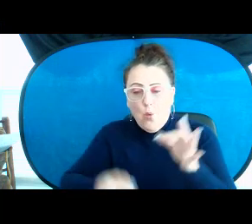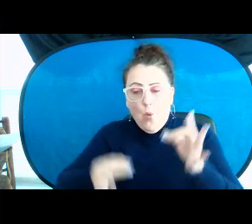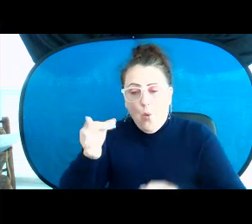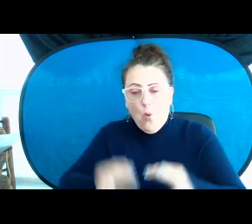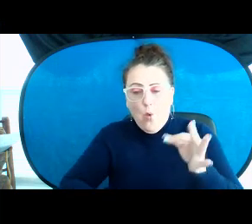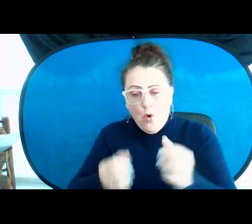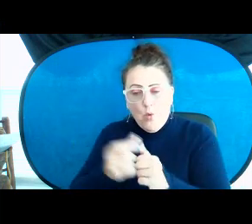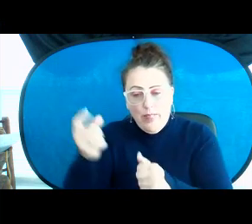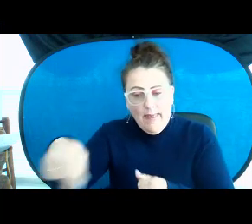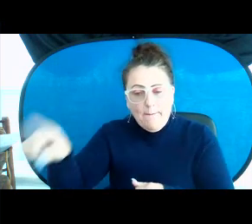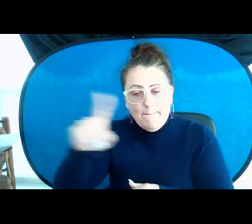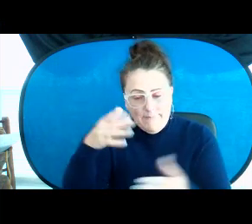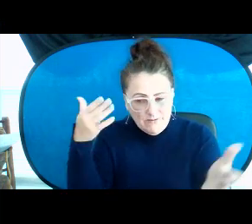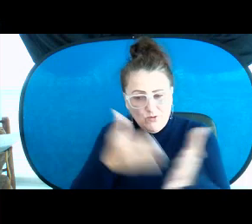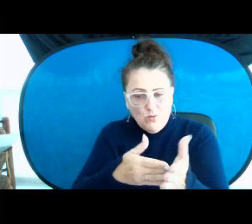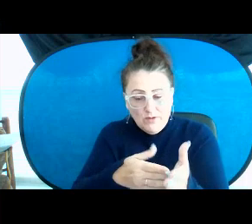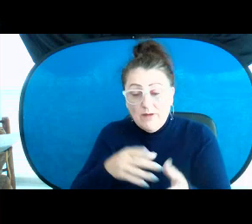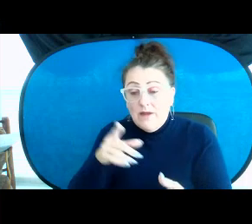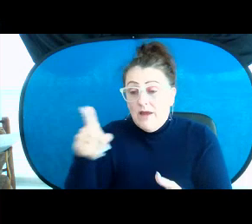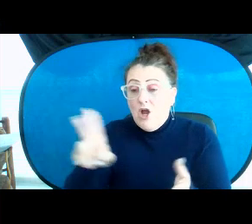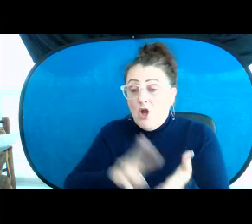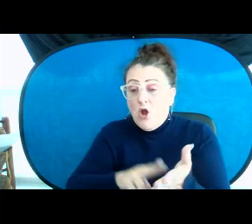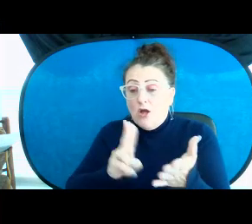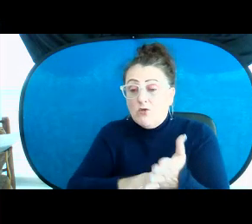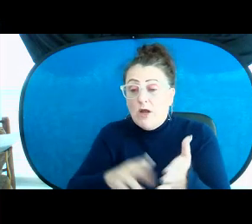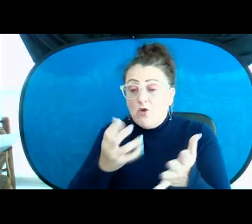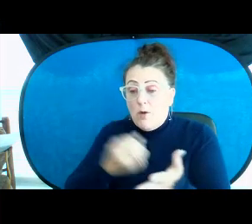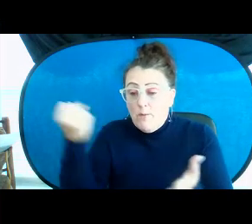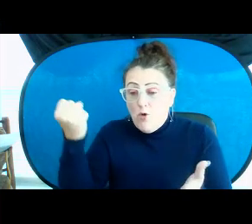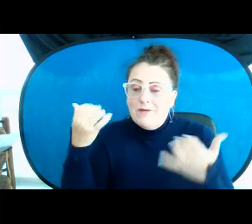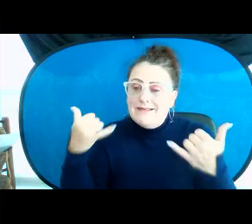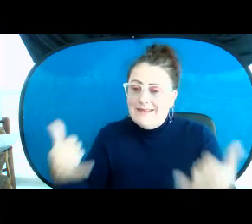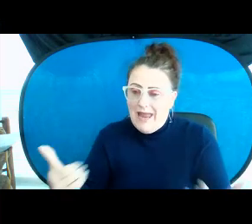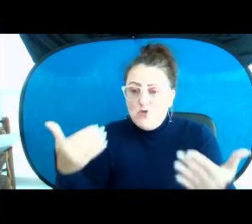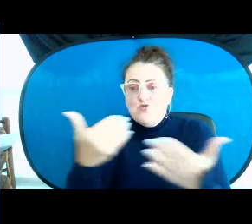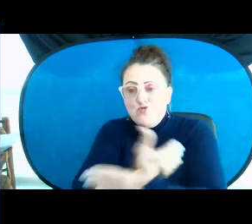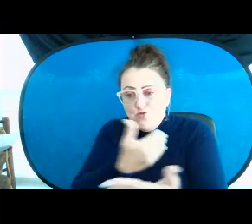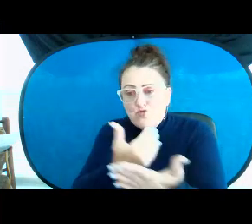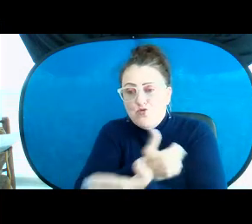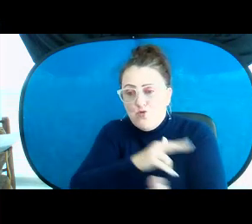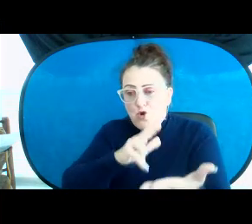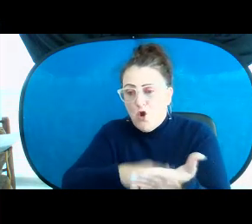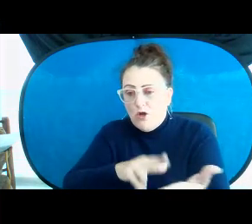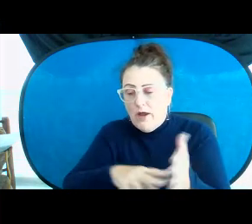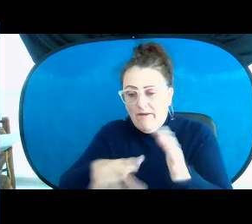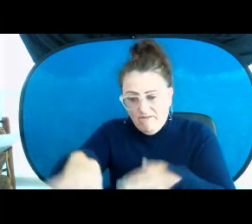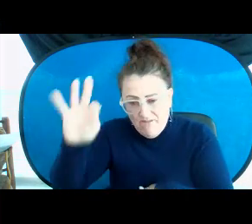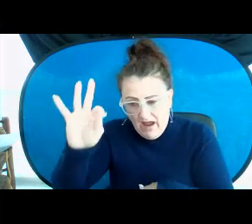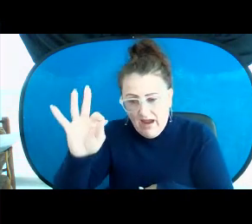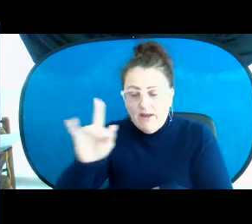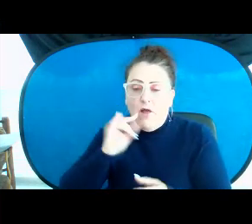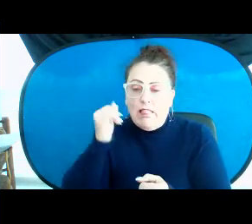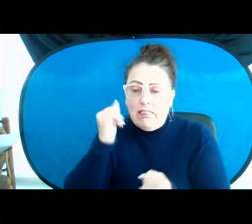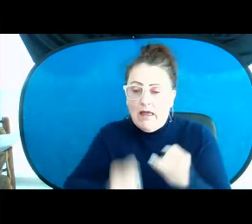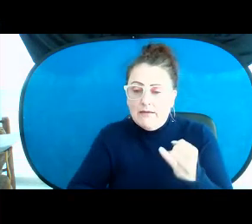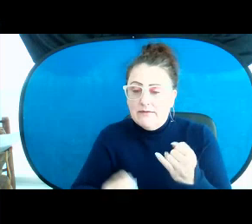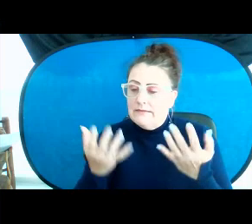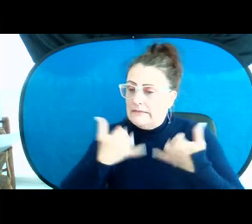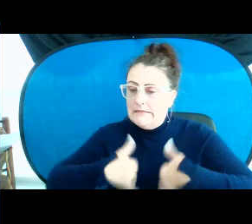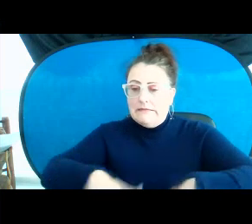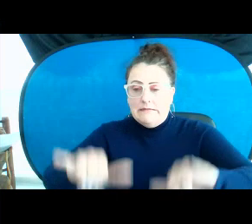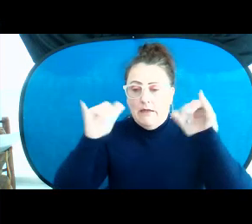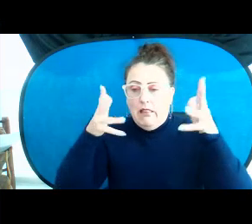the prime contractor was removed, the agency was required to find a new contractor for the landscaping components of the project, which still remain.